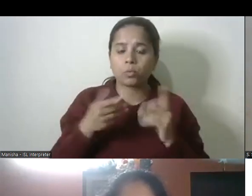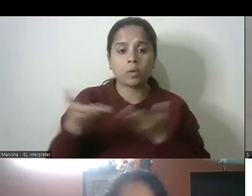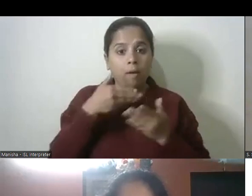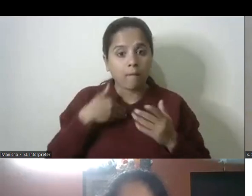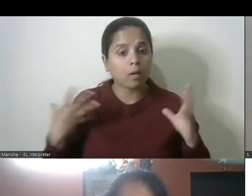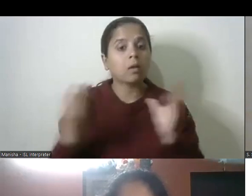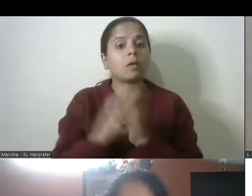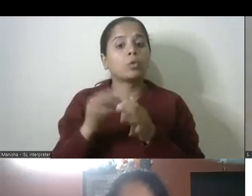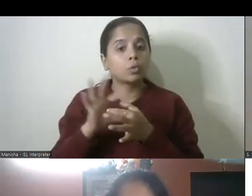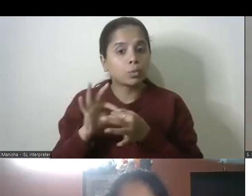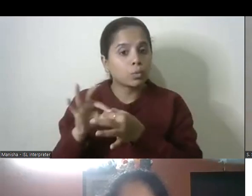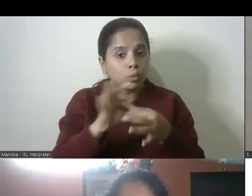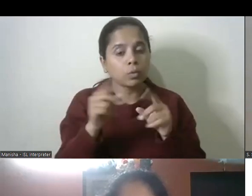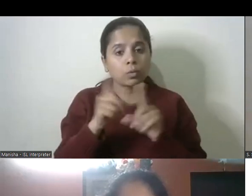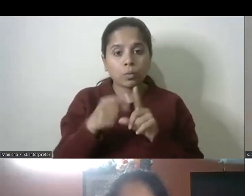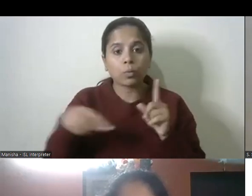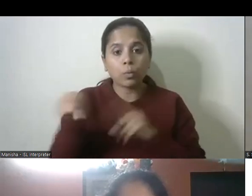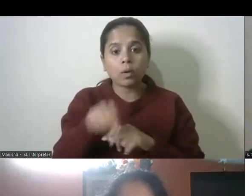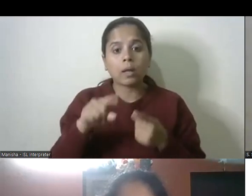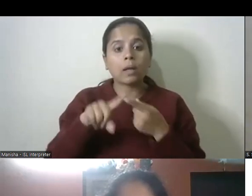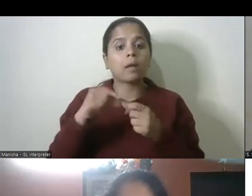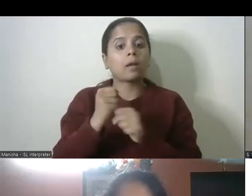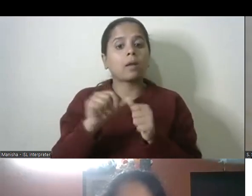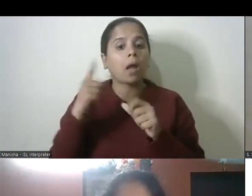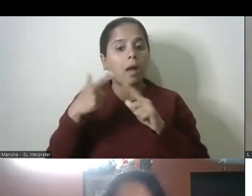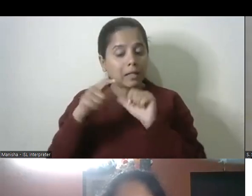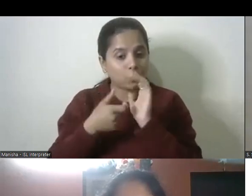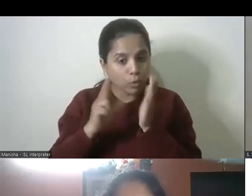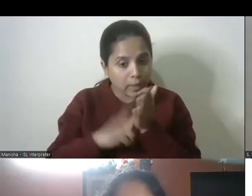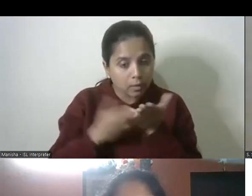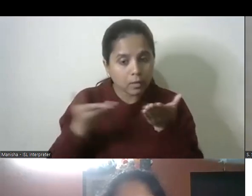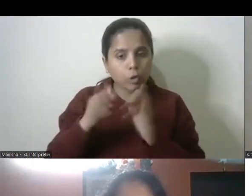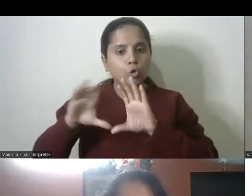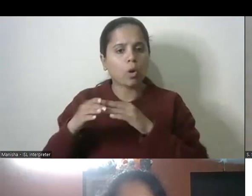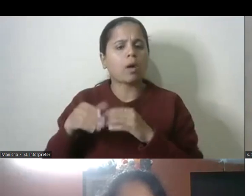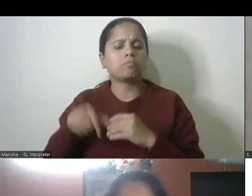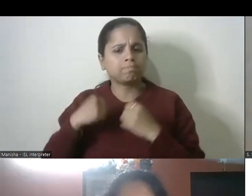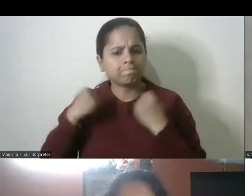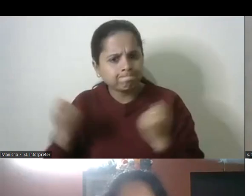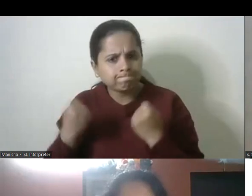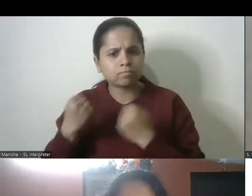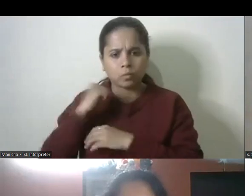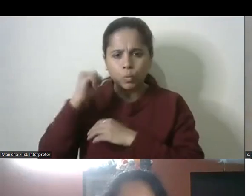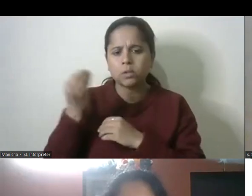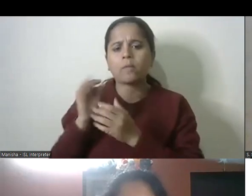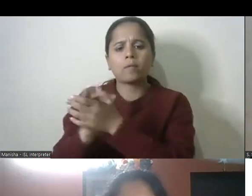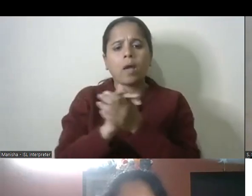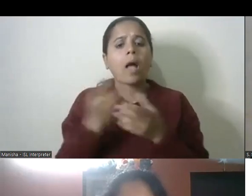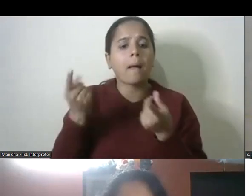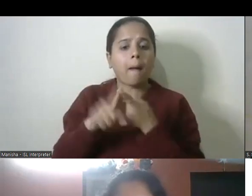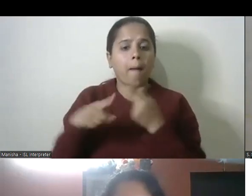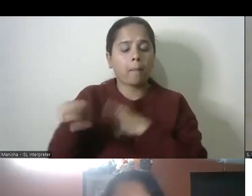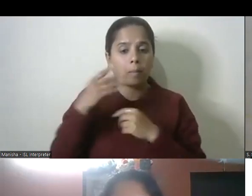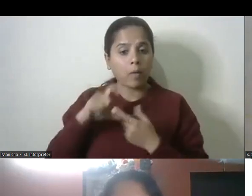collective, the Egalitarians, was formed as a proactive reactionary group of few friends due to an incident that surfaced in